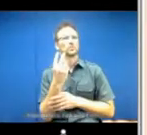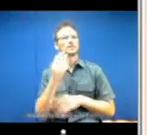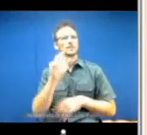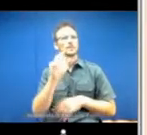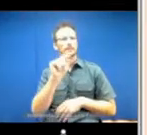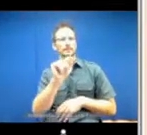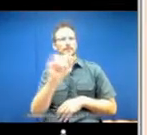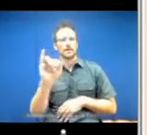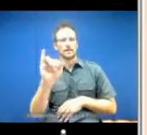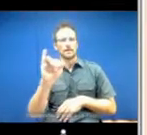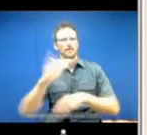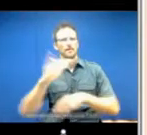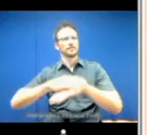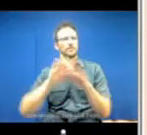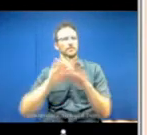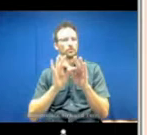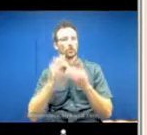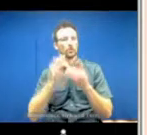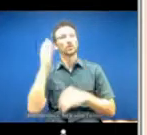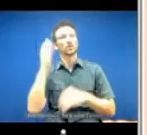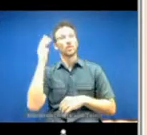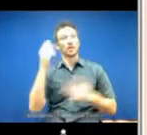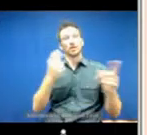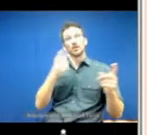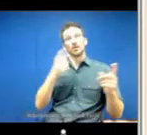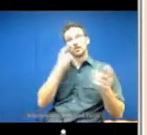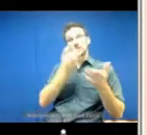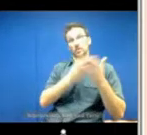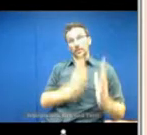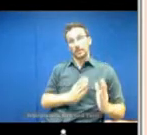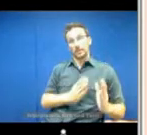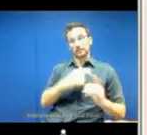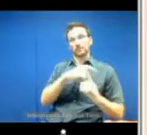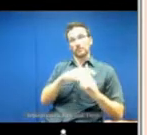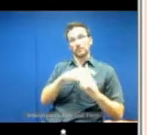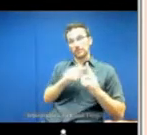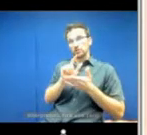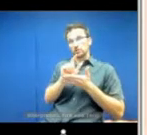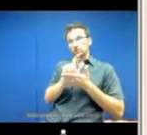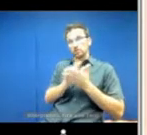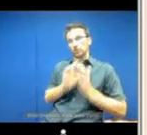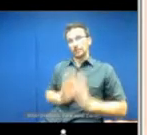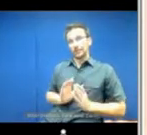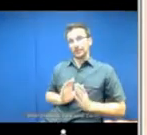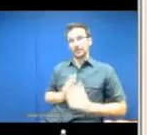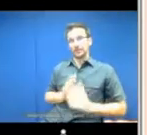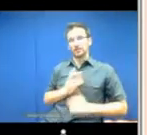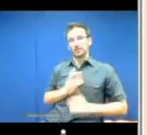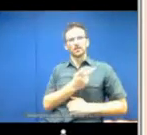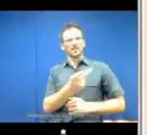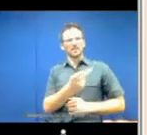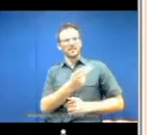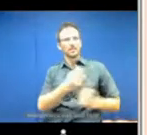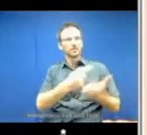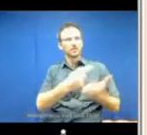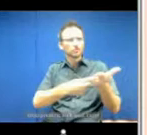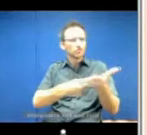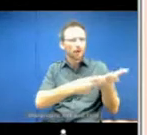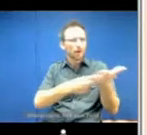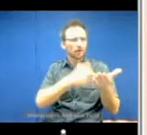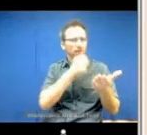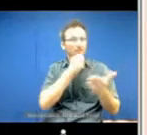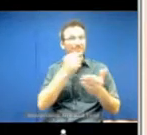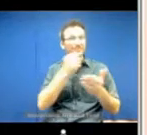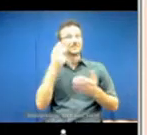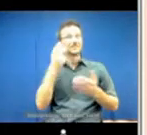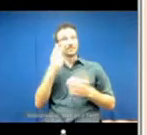the attorney had to talk to each other, so the red oval with the table interpreter next to them